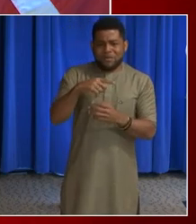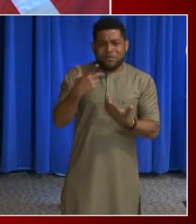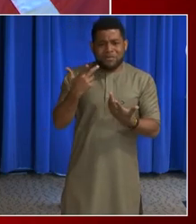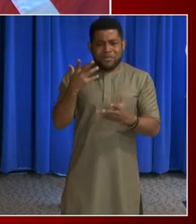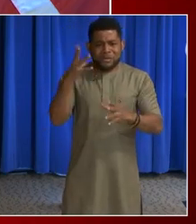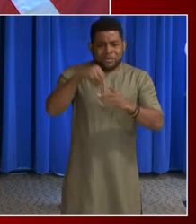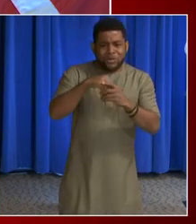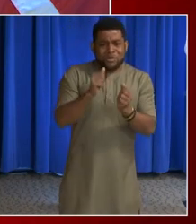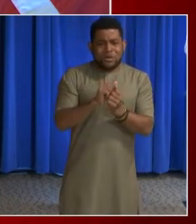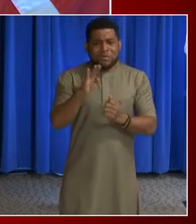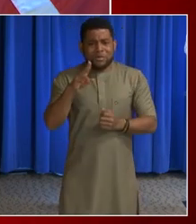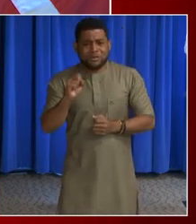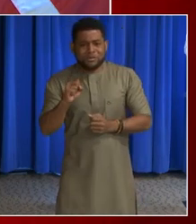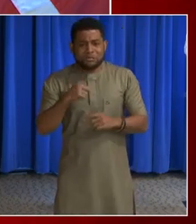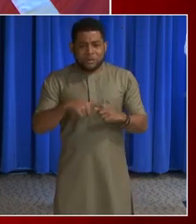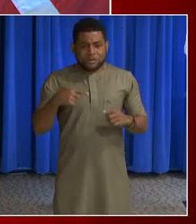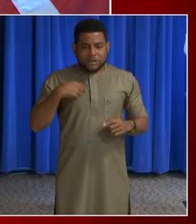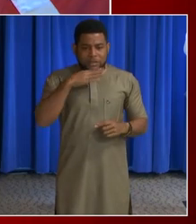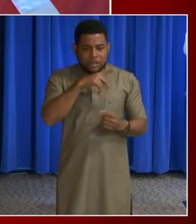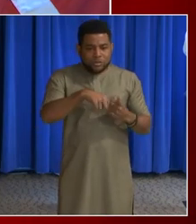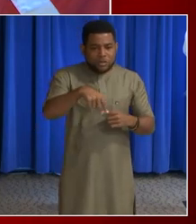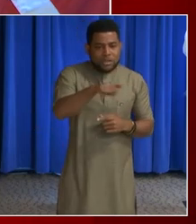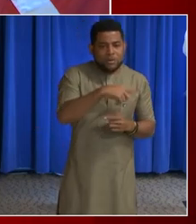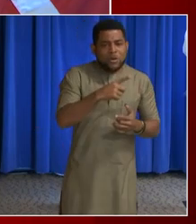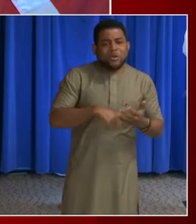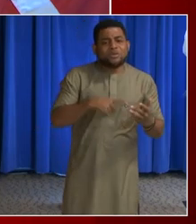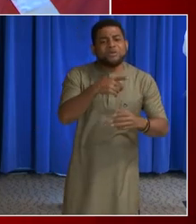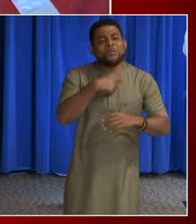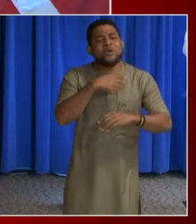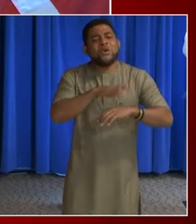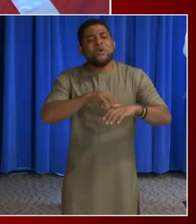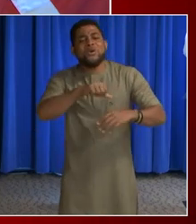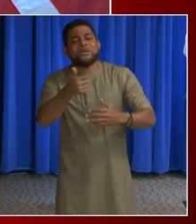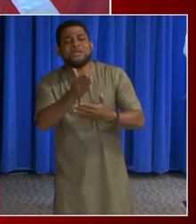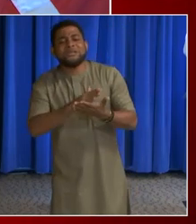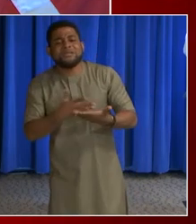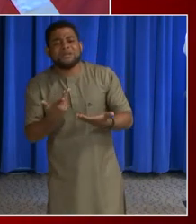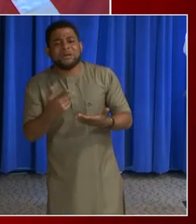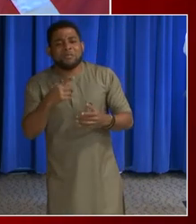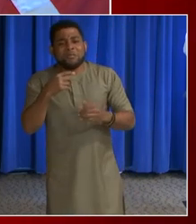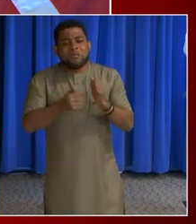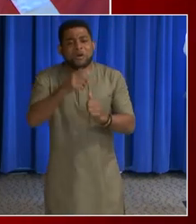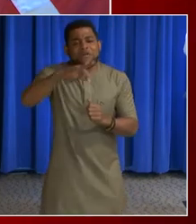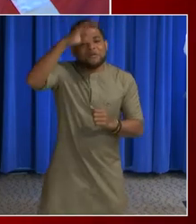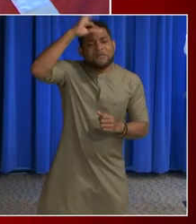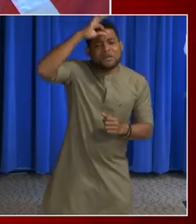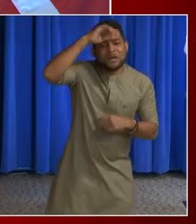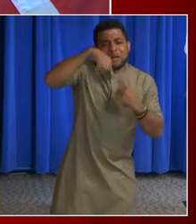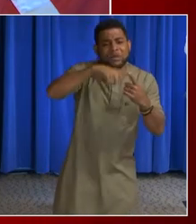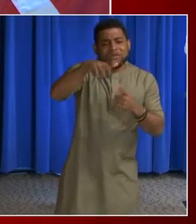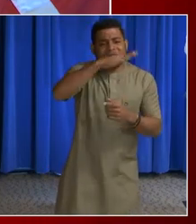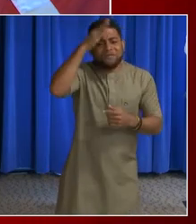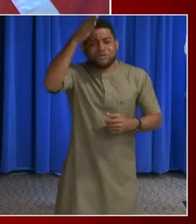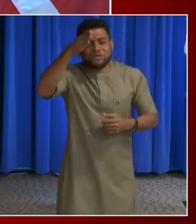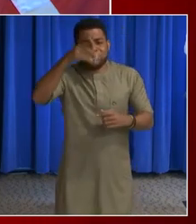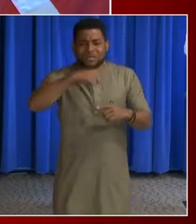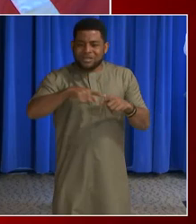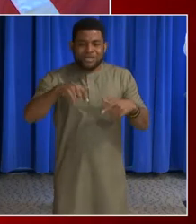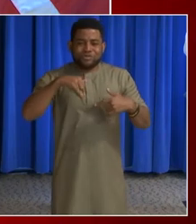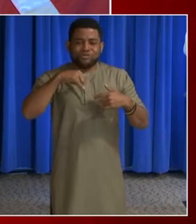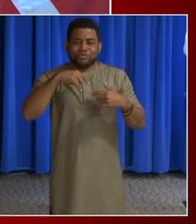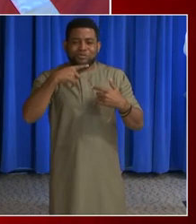lied to about what's going to be on the other end. And they're still not where they want to be. And